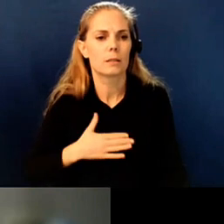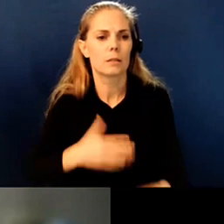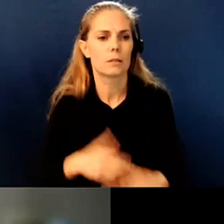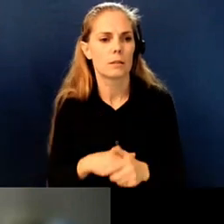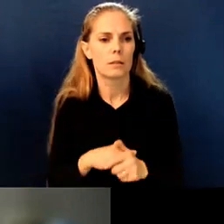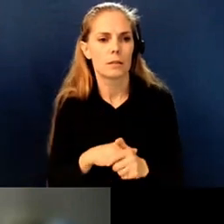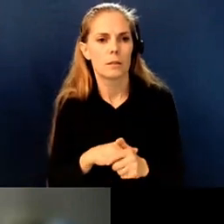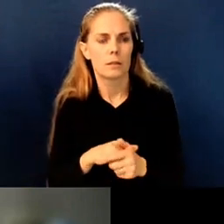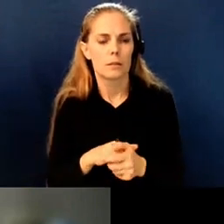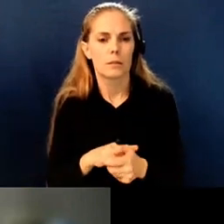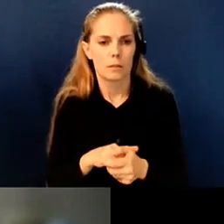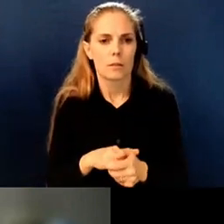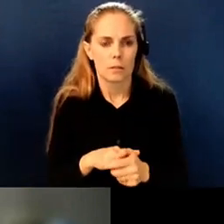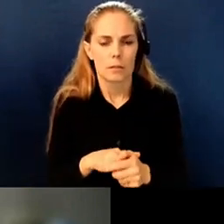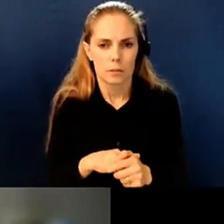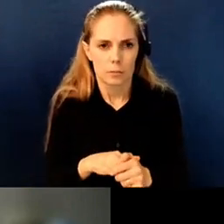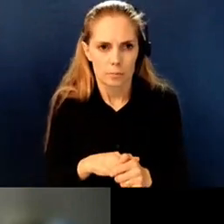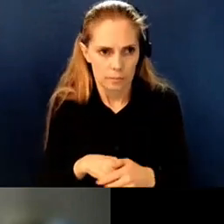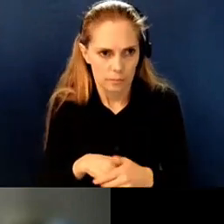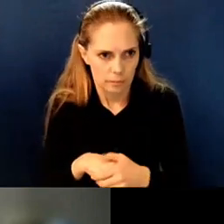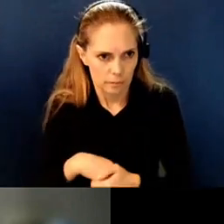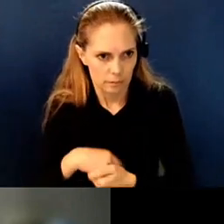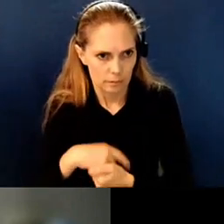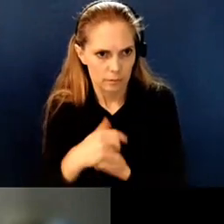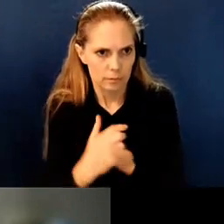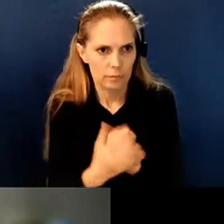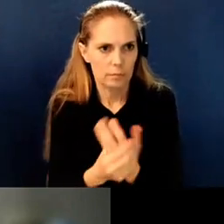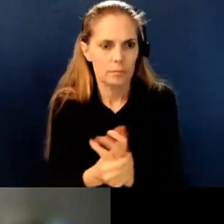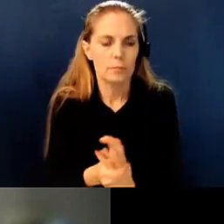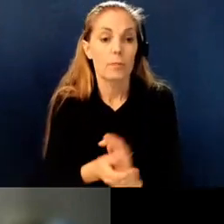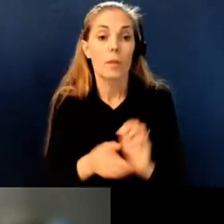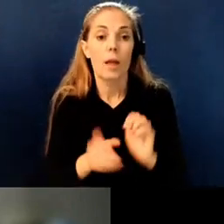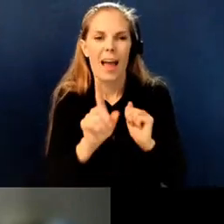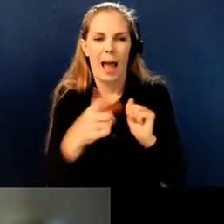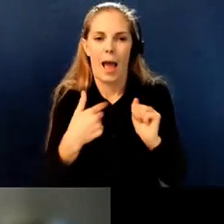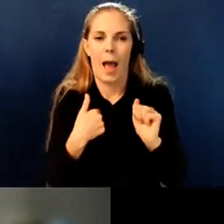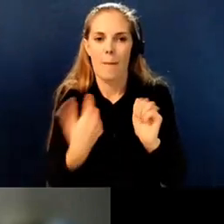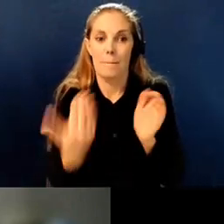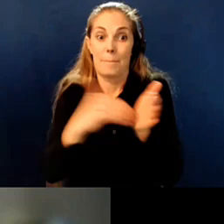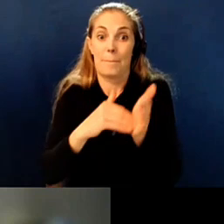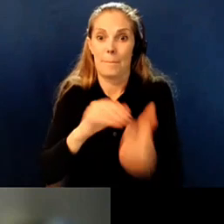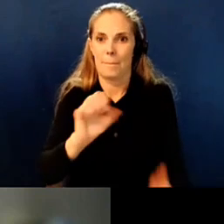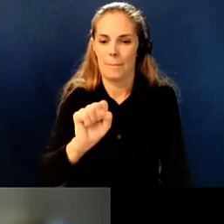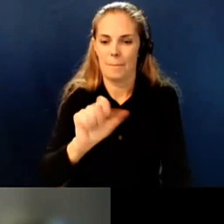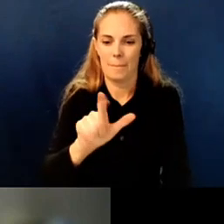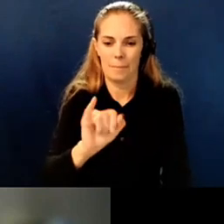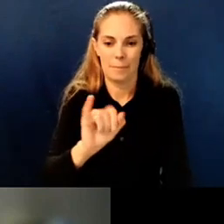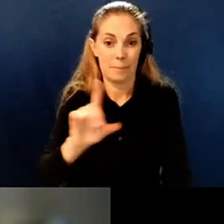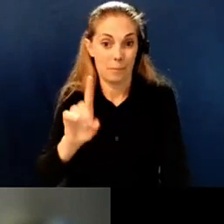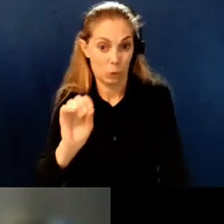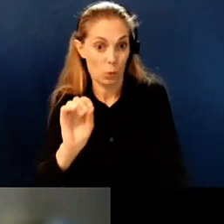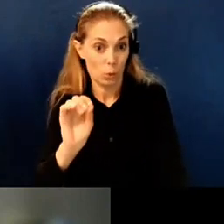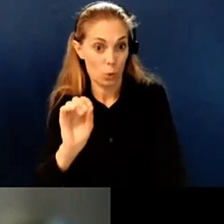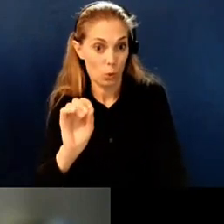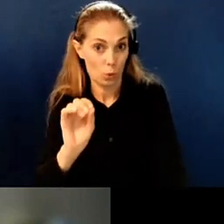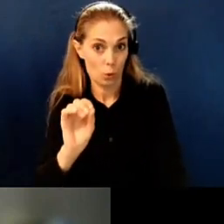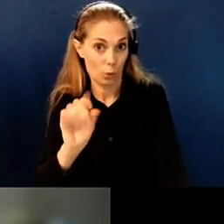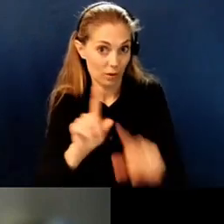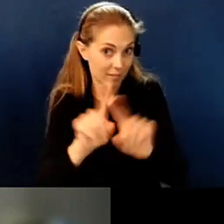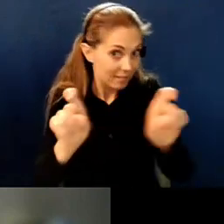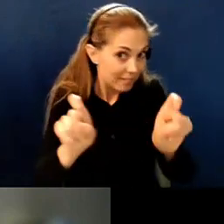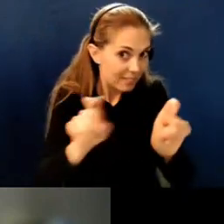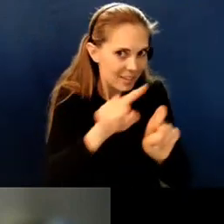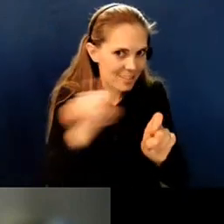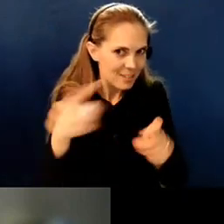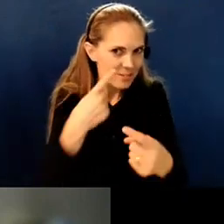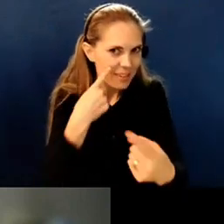And I'm going to quickly jump into another Slido, which is the tool where you can participate and answer your questions one more